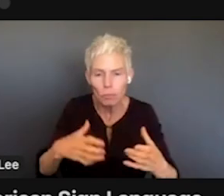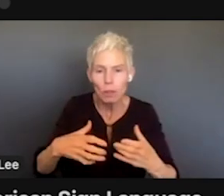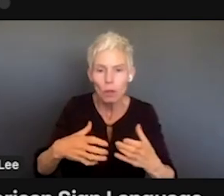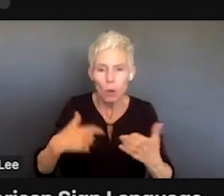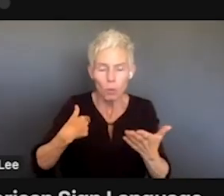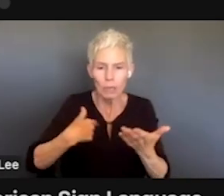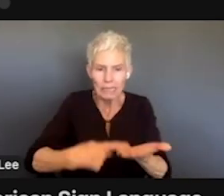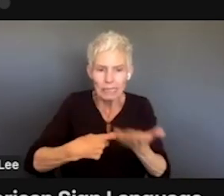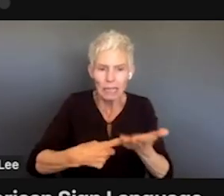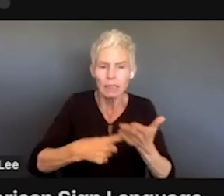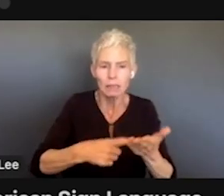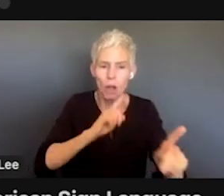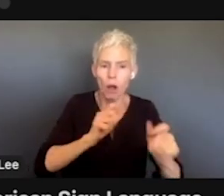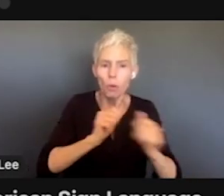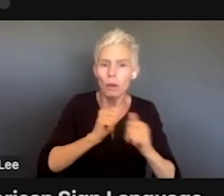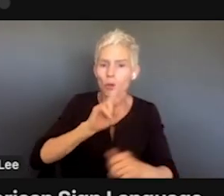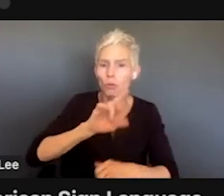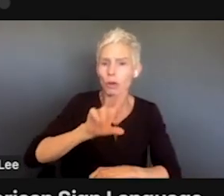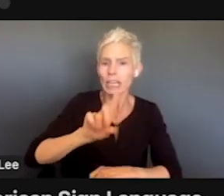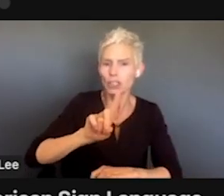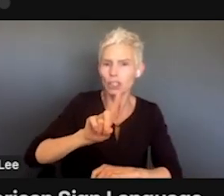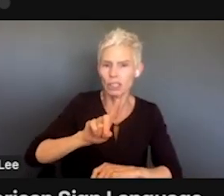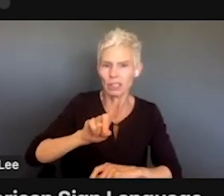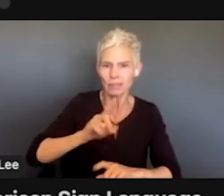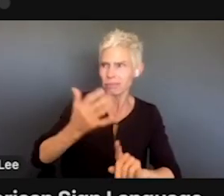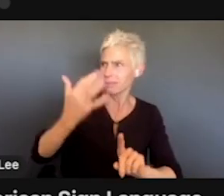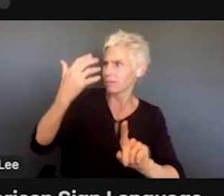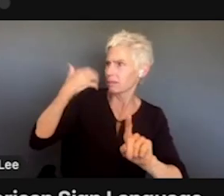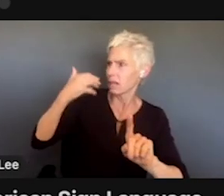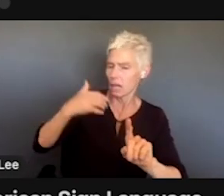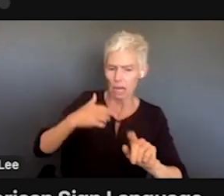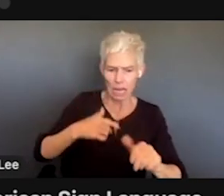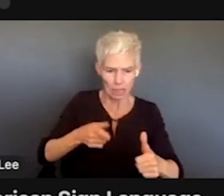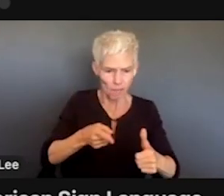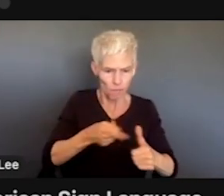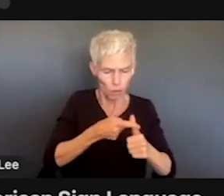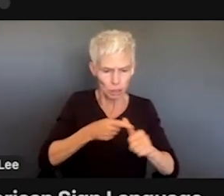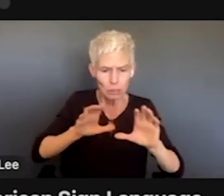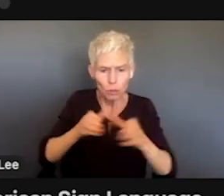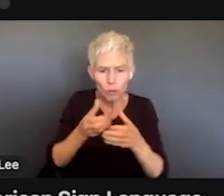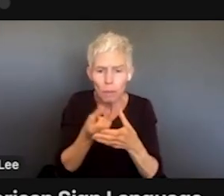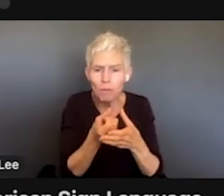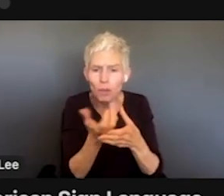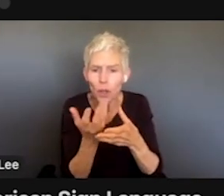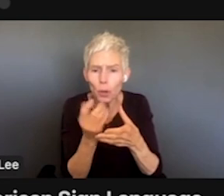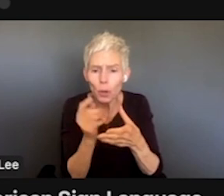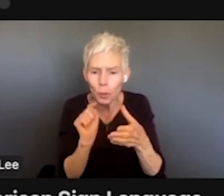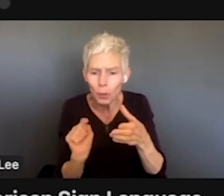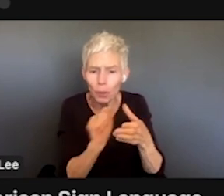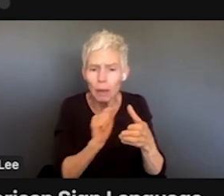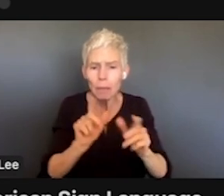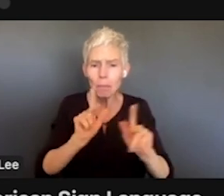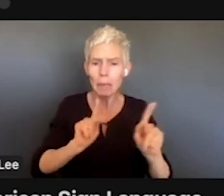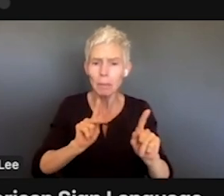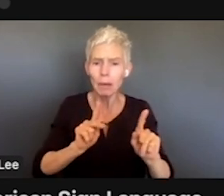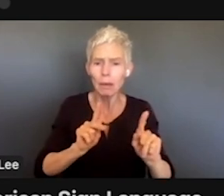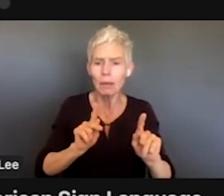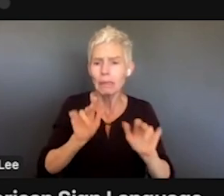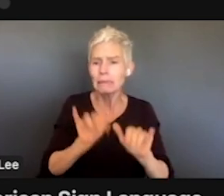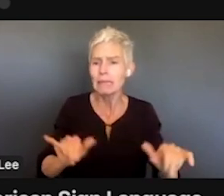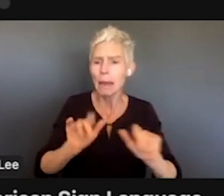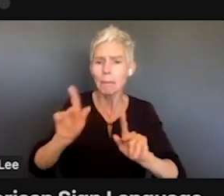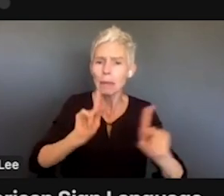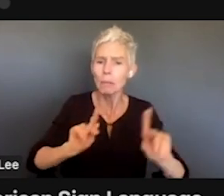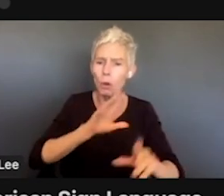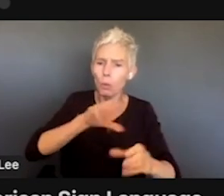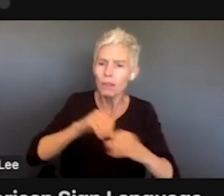on. I remember when we had, originally it was a group of a few people who were the usual folks in the crisis